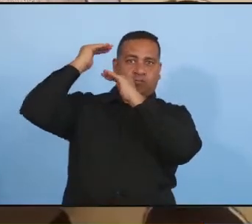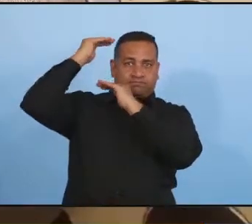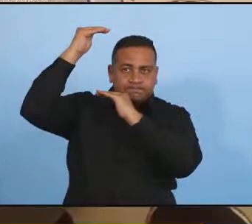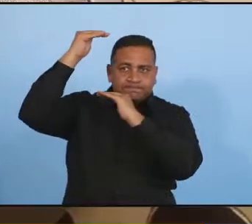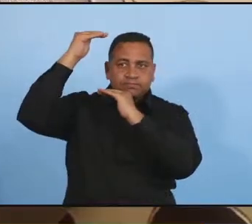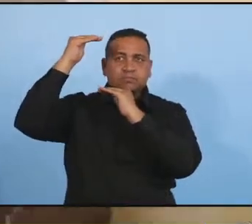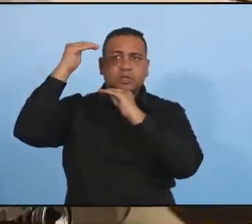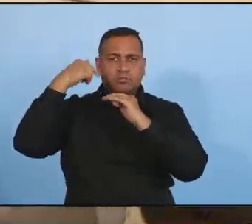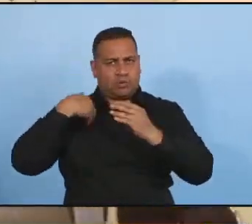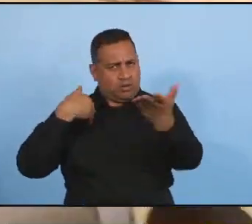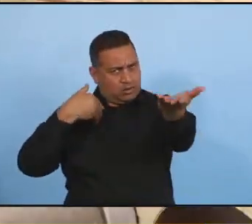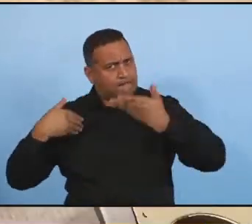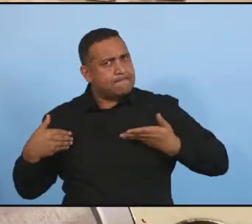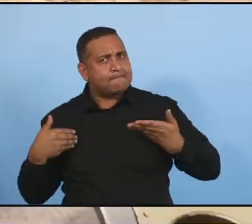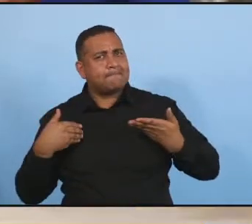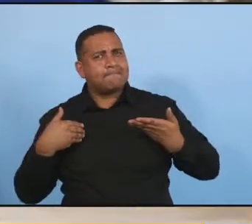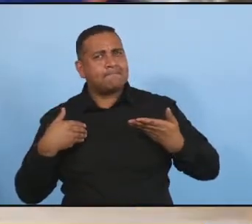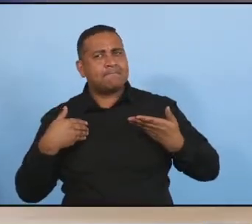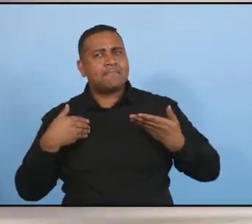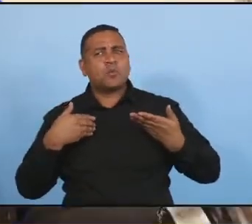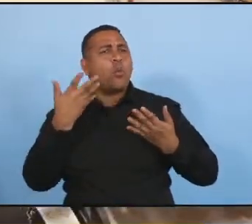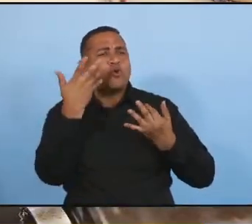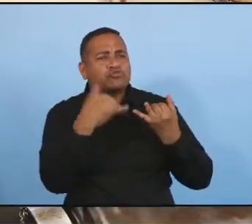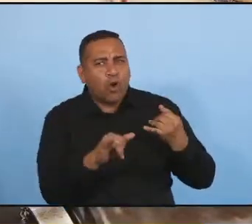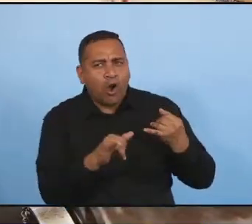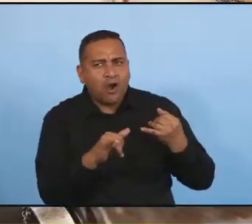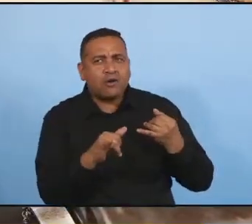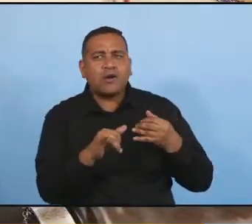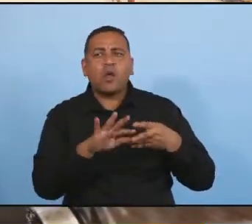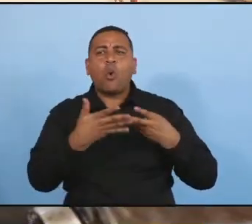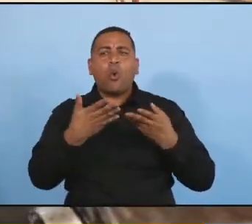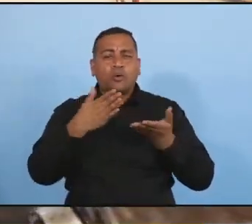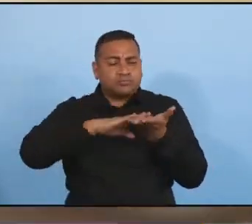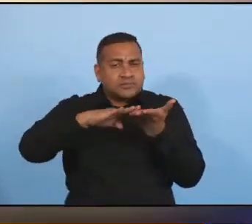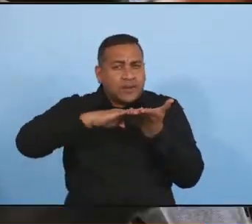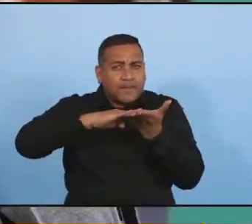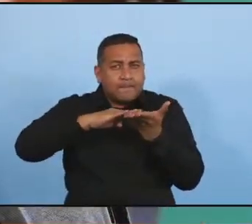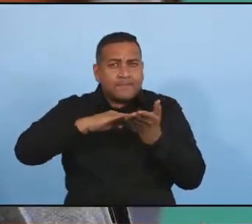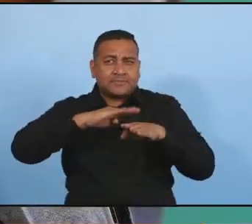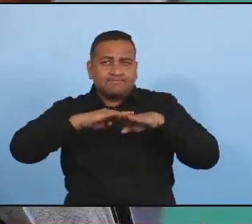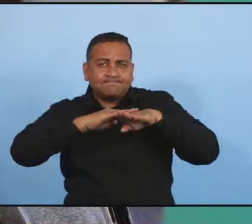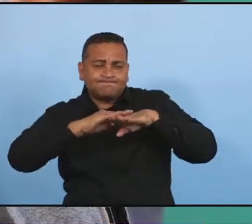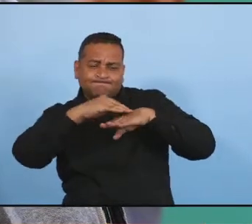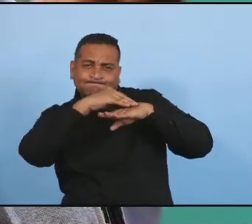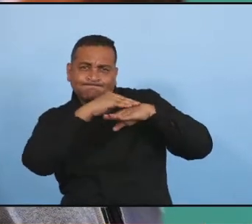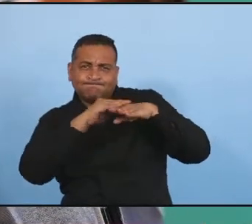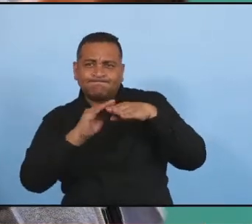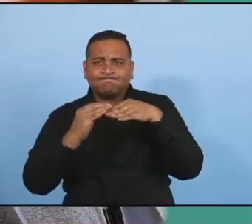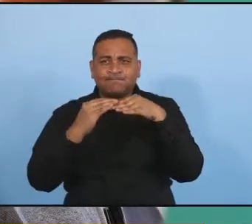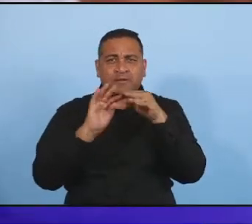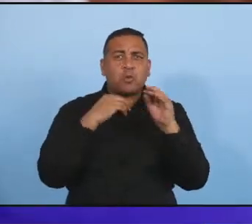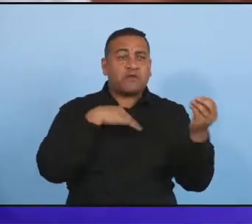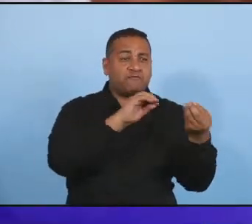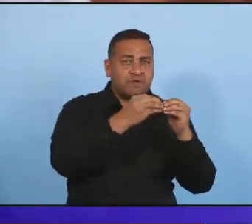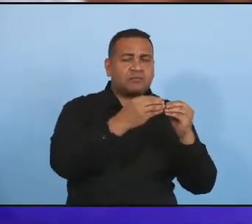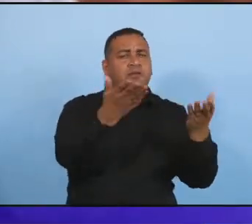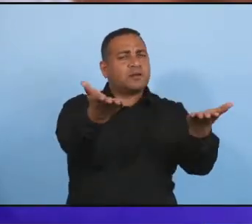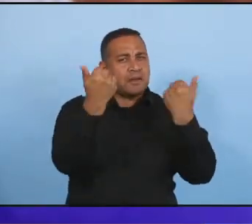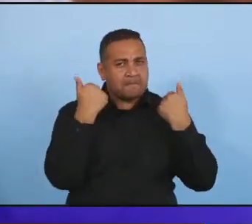bring it. Let's see what is wrong with it. Then we skim it and then you put it back. Let it work again. Anything.